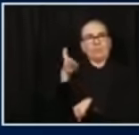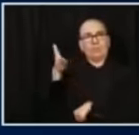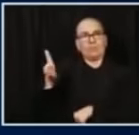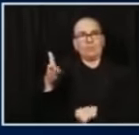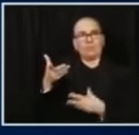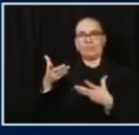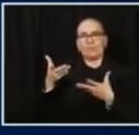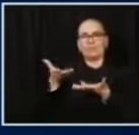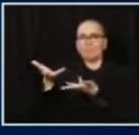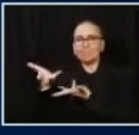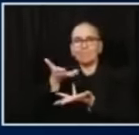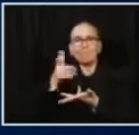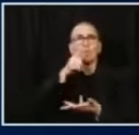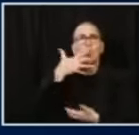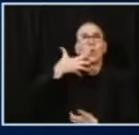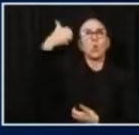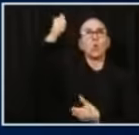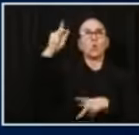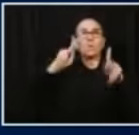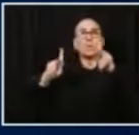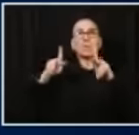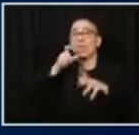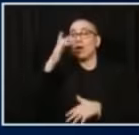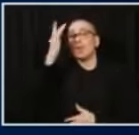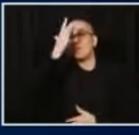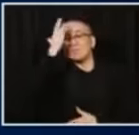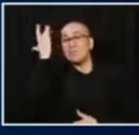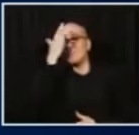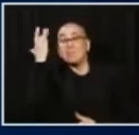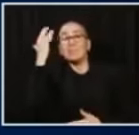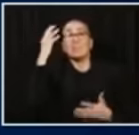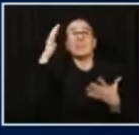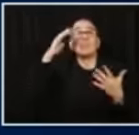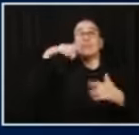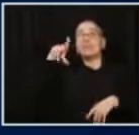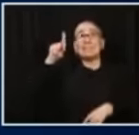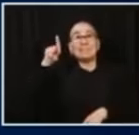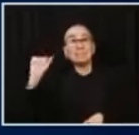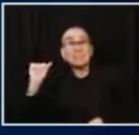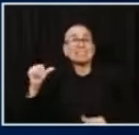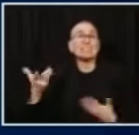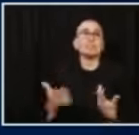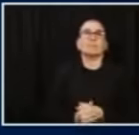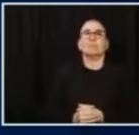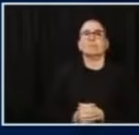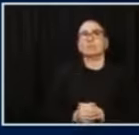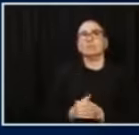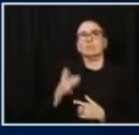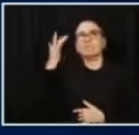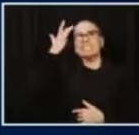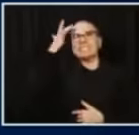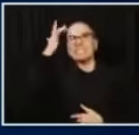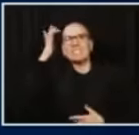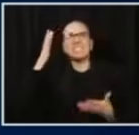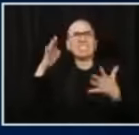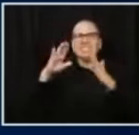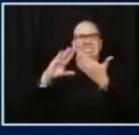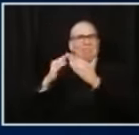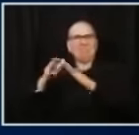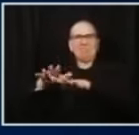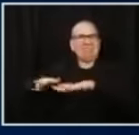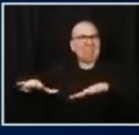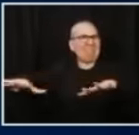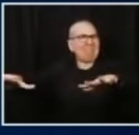with intellectual or physical disabilities, and who are in settings such as community residential settings and adult foster